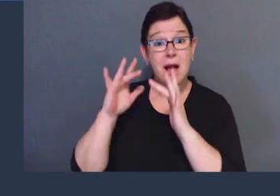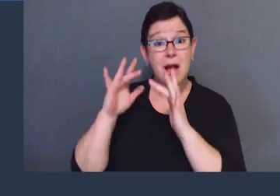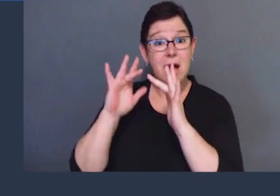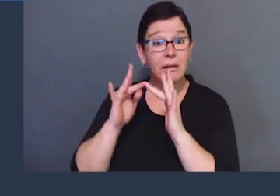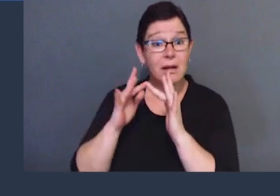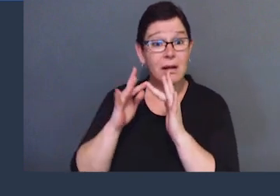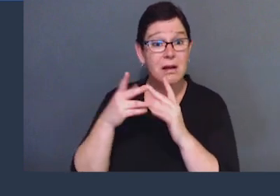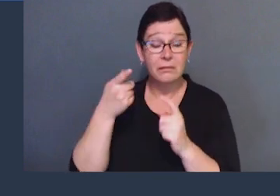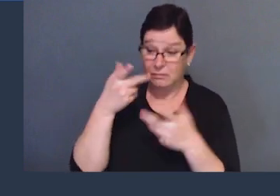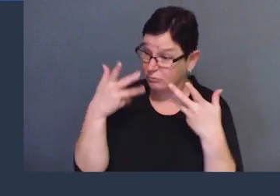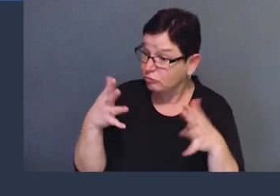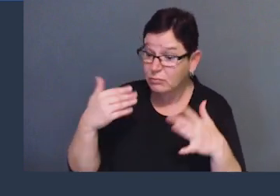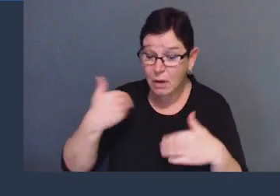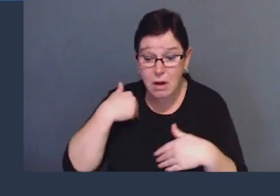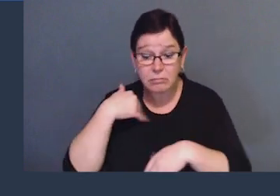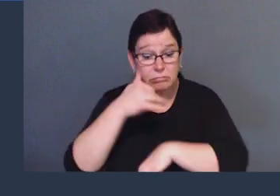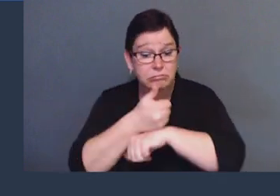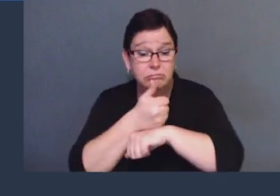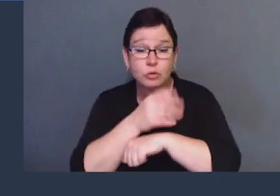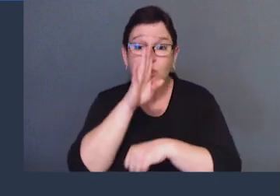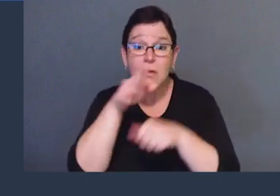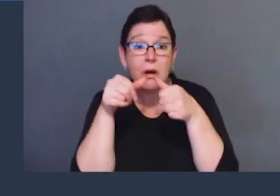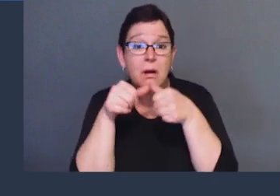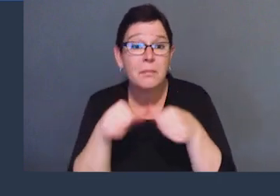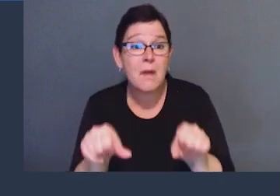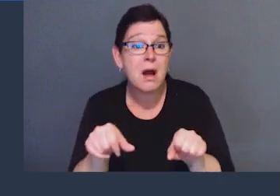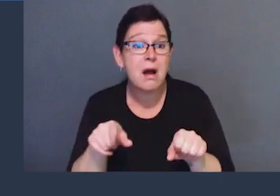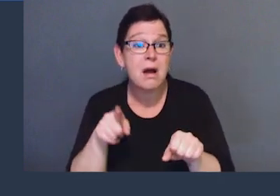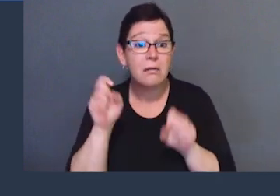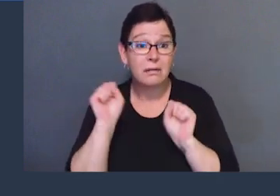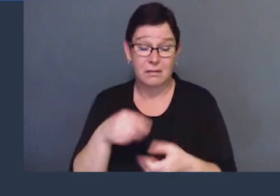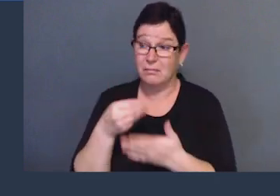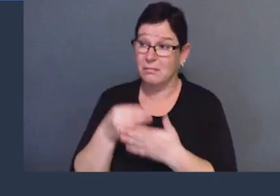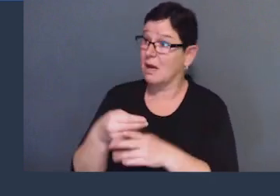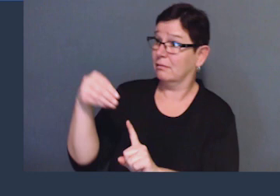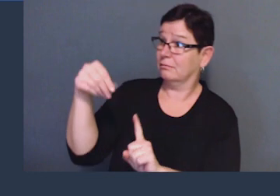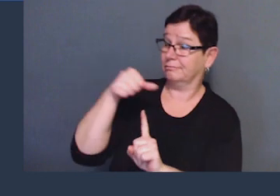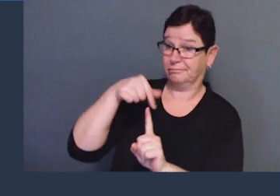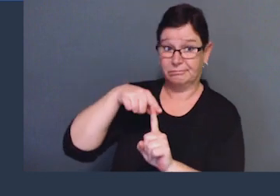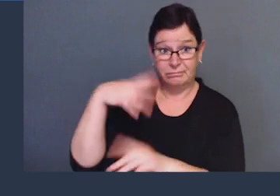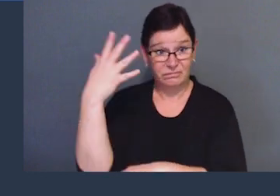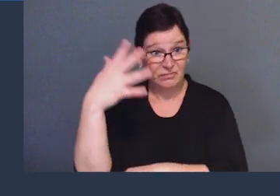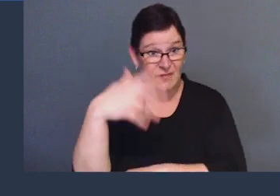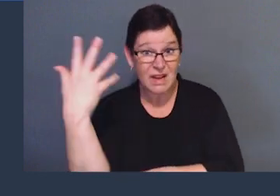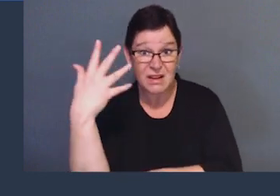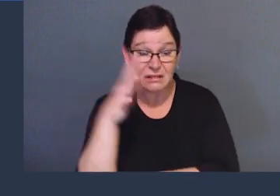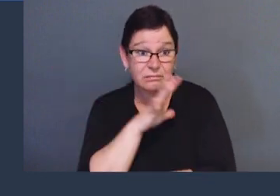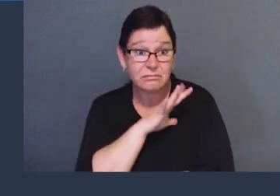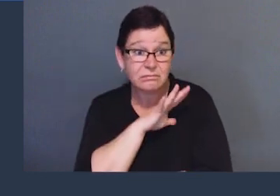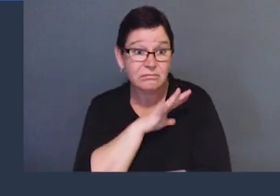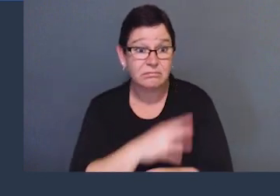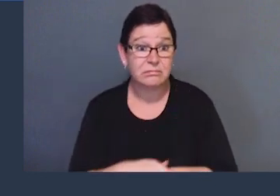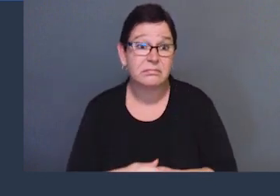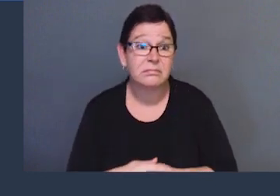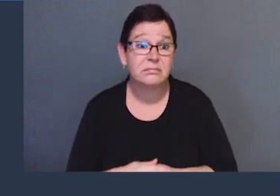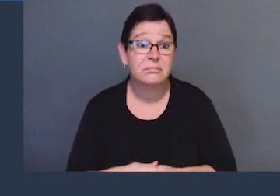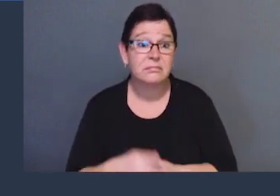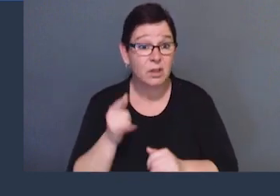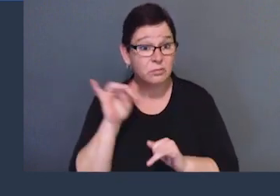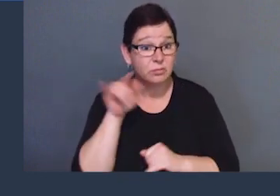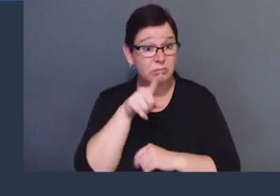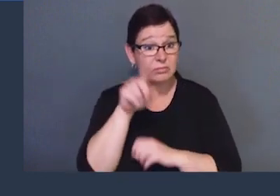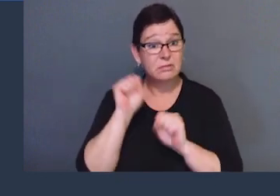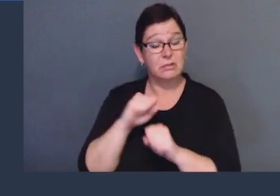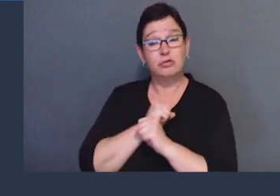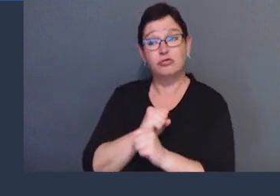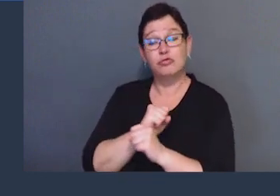days. Did you know that you can also securely access CRA's My Account from your My Service Canada account without having